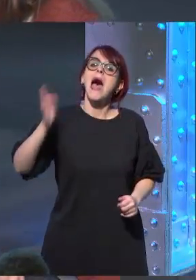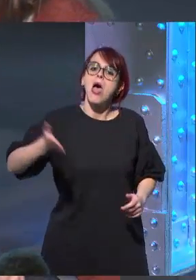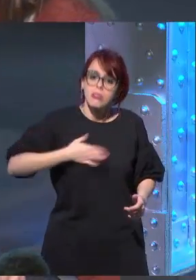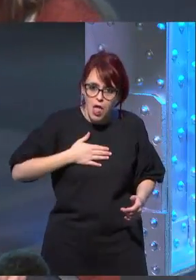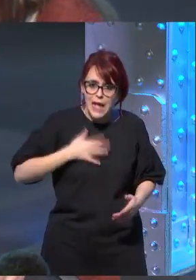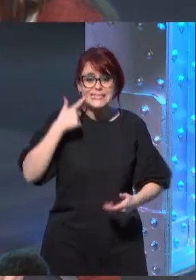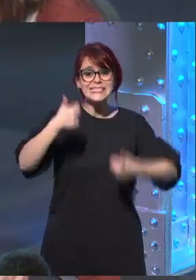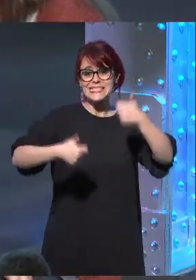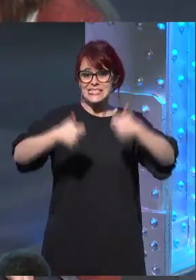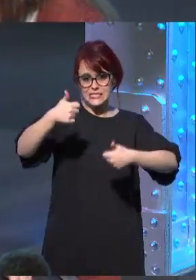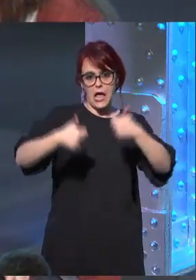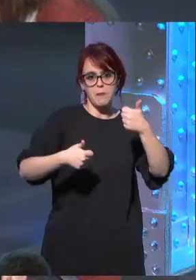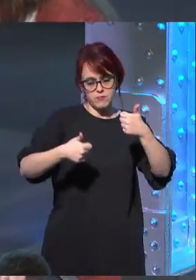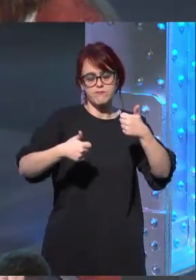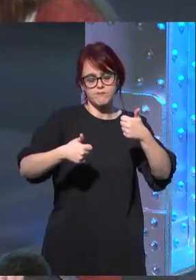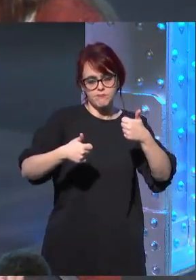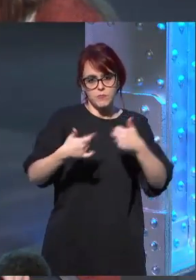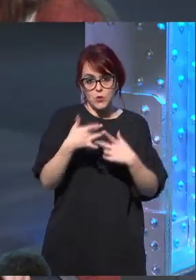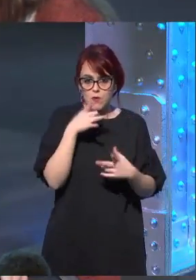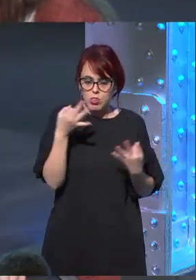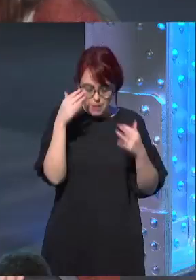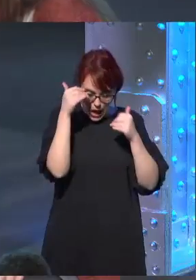neither. But if